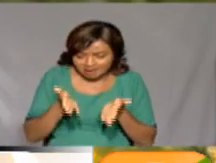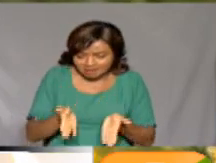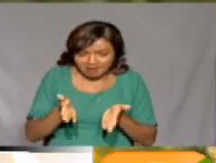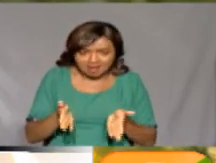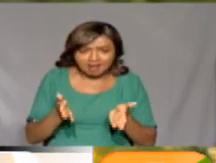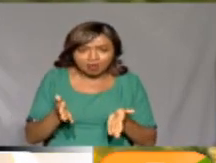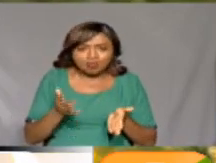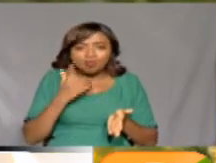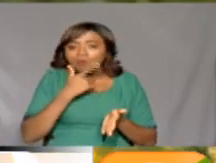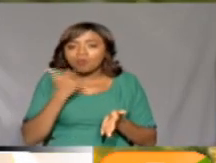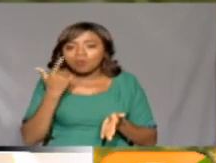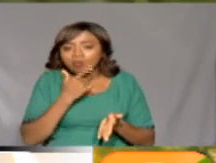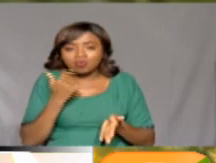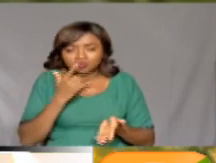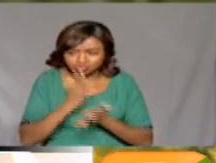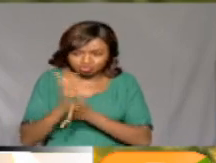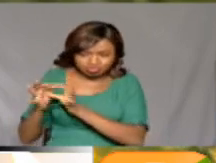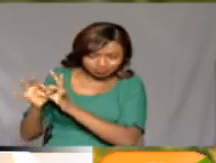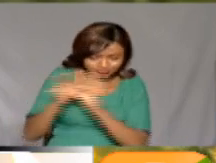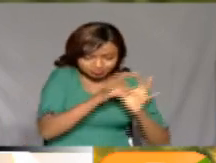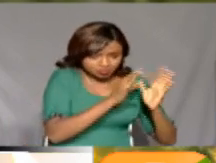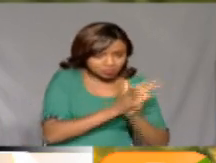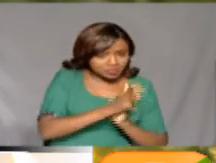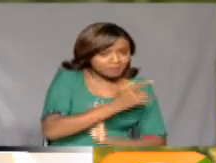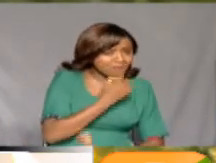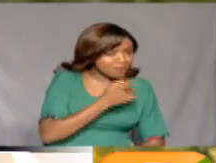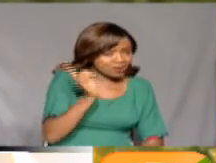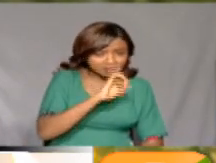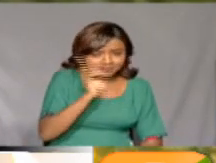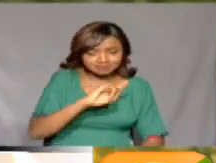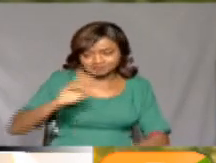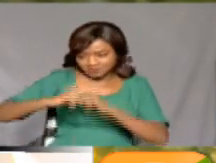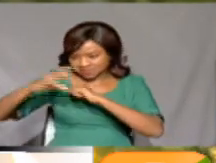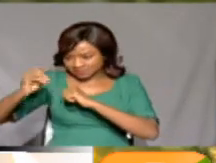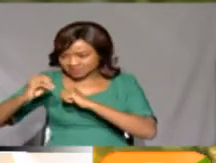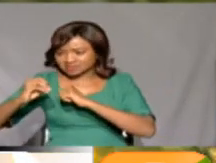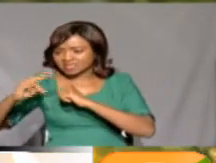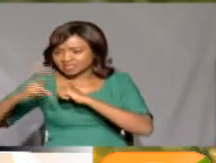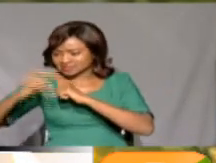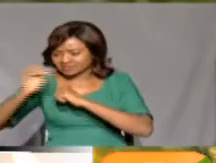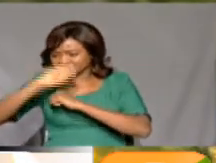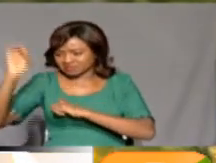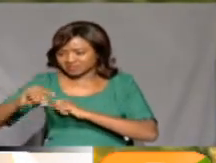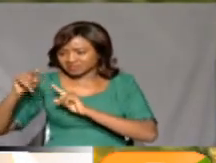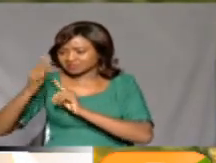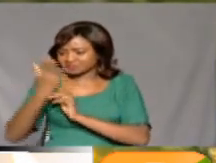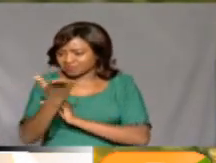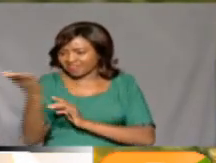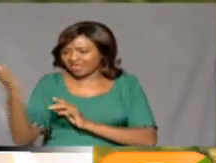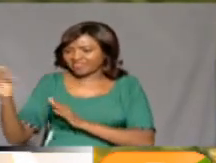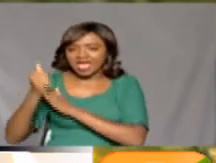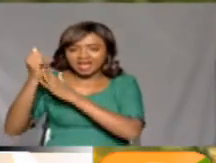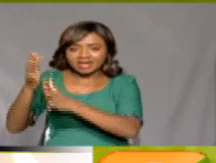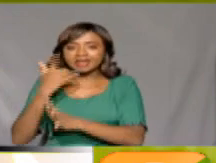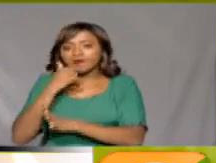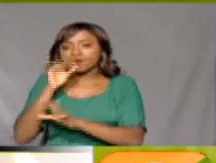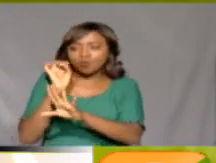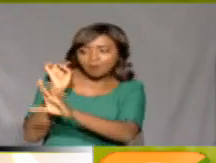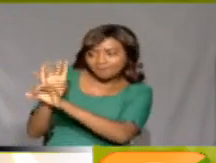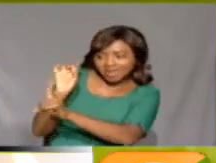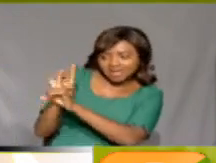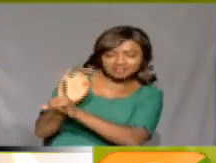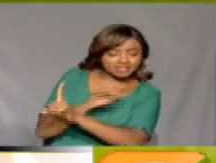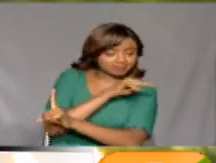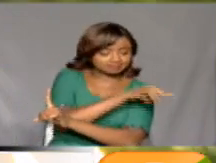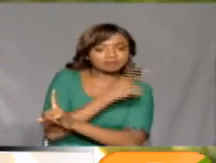You know, I think 60-70% of the leaders we have today in Kenya were mentored by Moi at one